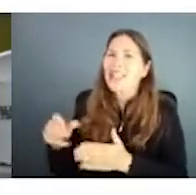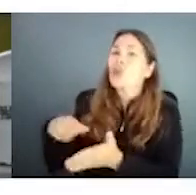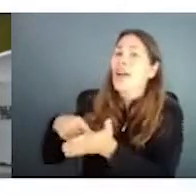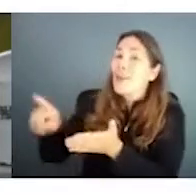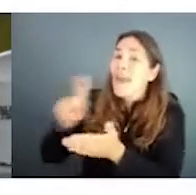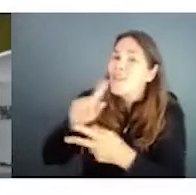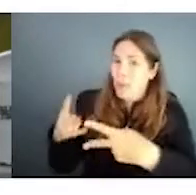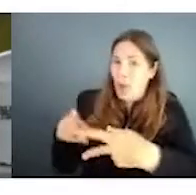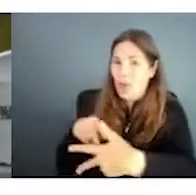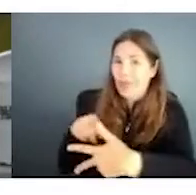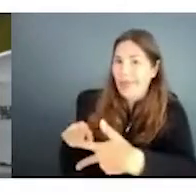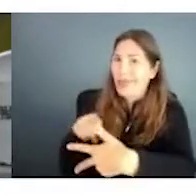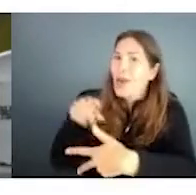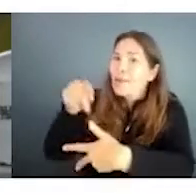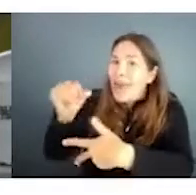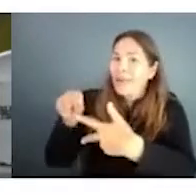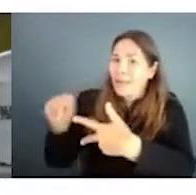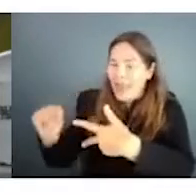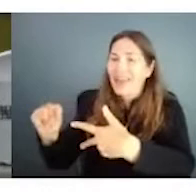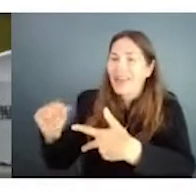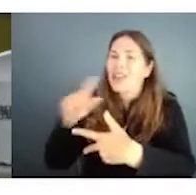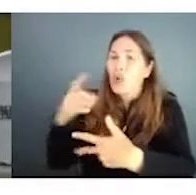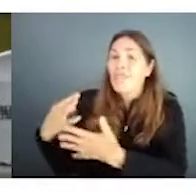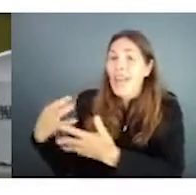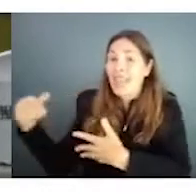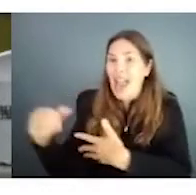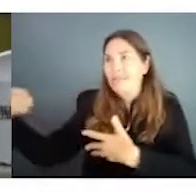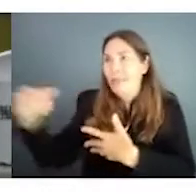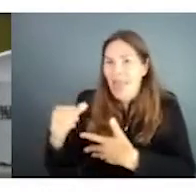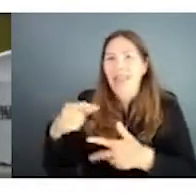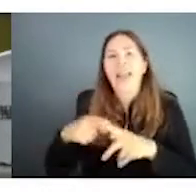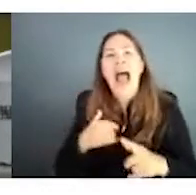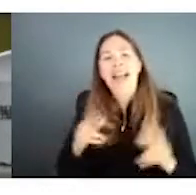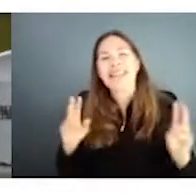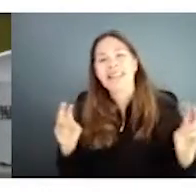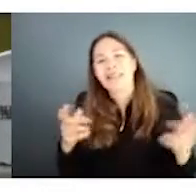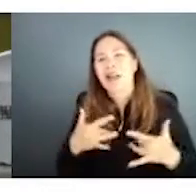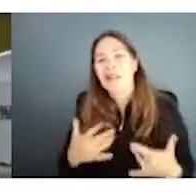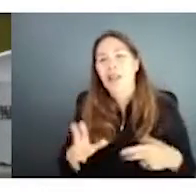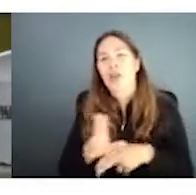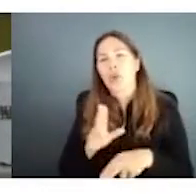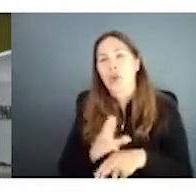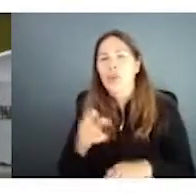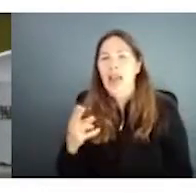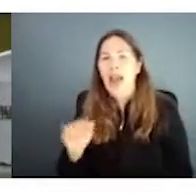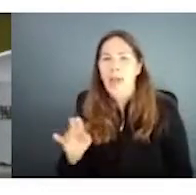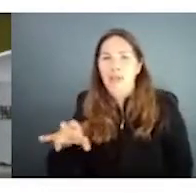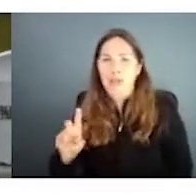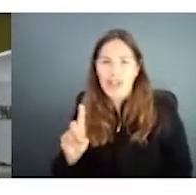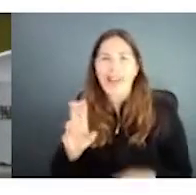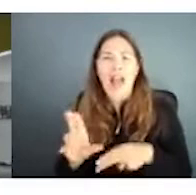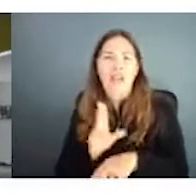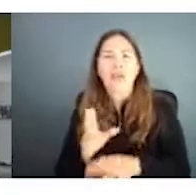to work with your local CT directors to fund those. I do a hybrid version, right? And I still do a lot of the projects that